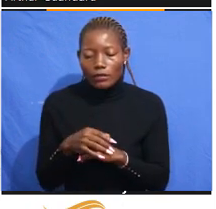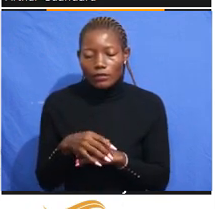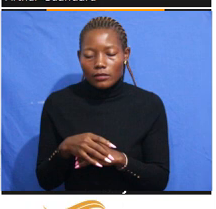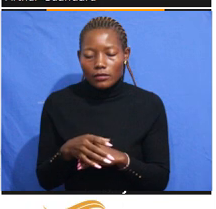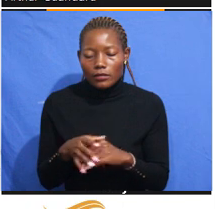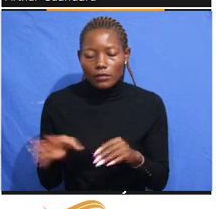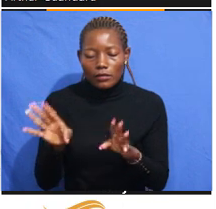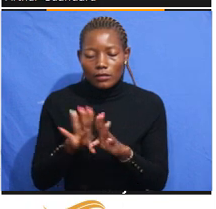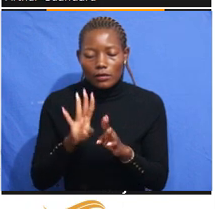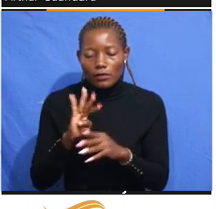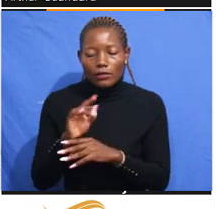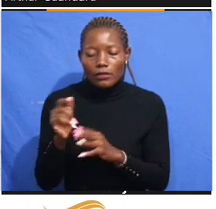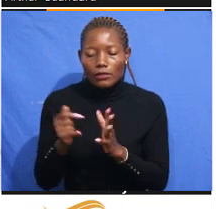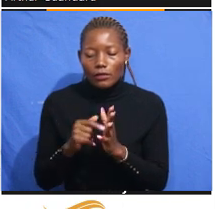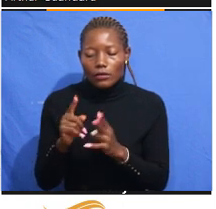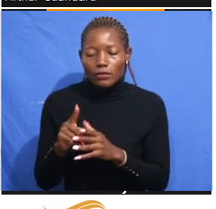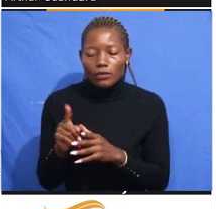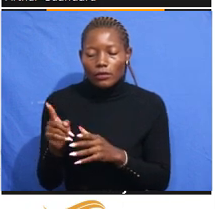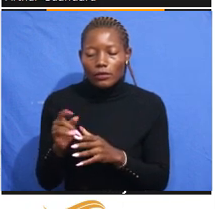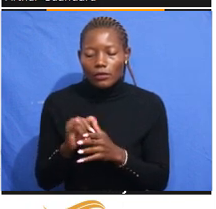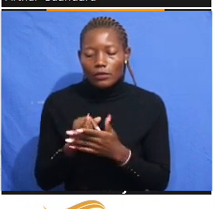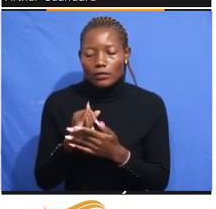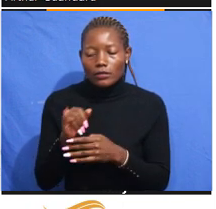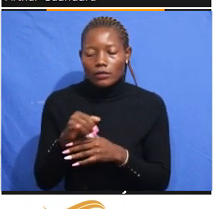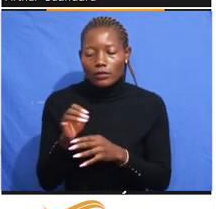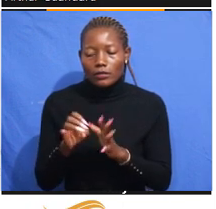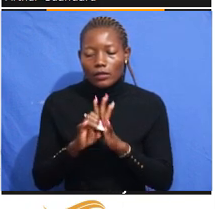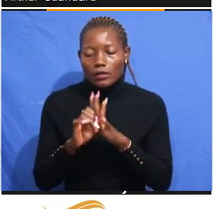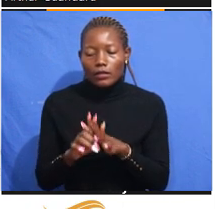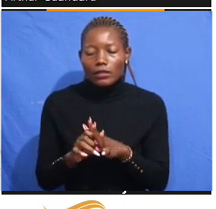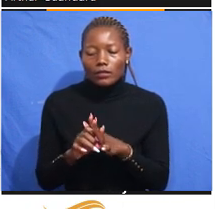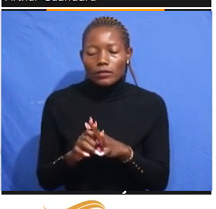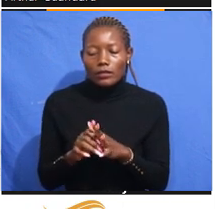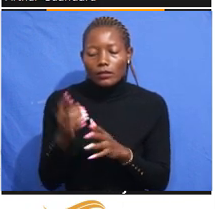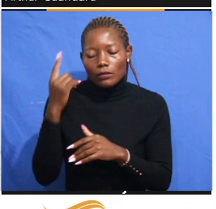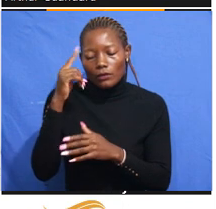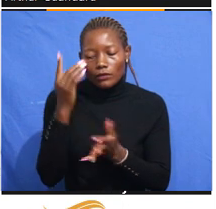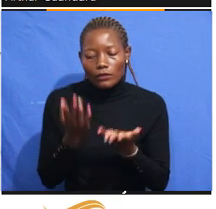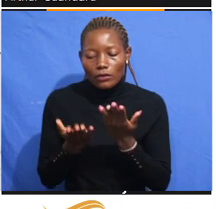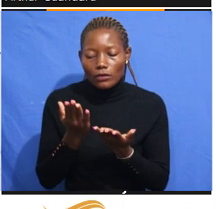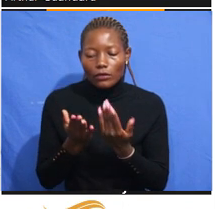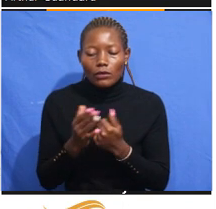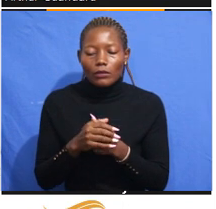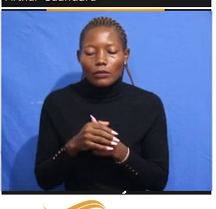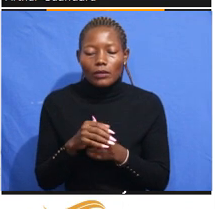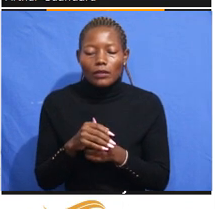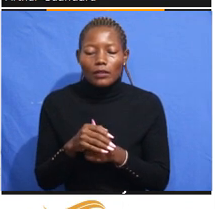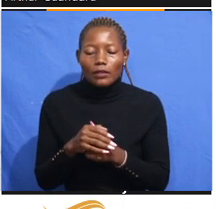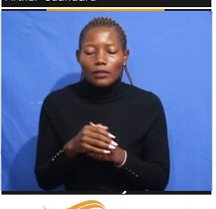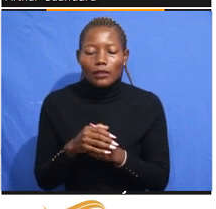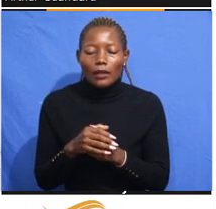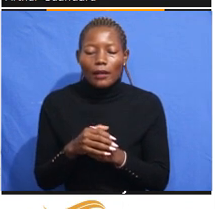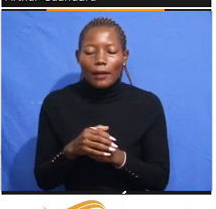there. So that's just a table that I was giving for comparison of the atmosphere and the expired air.